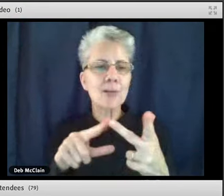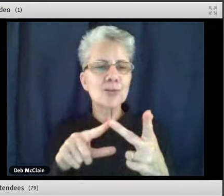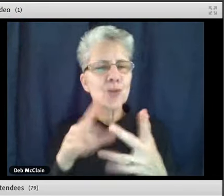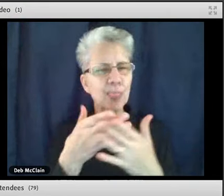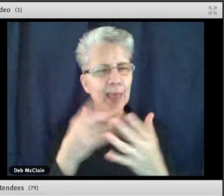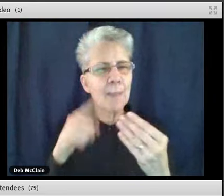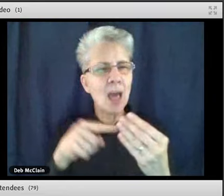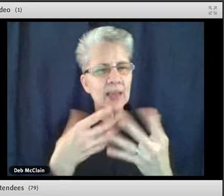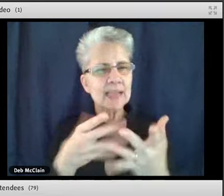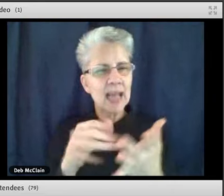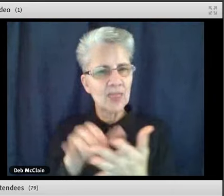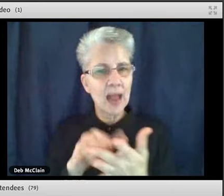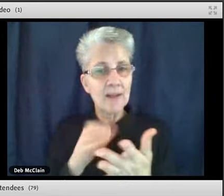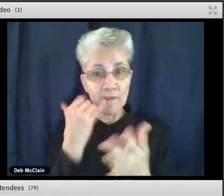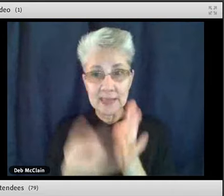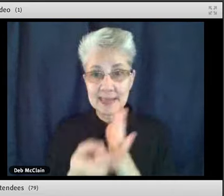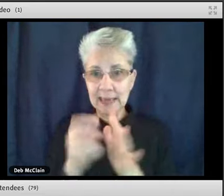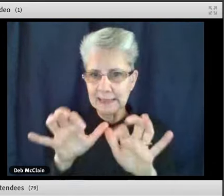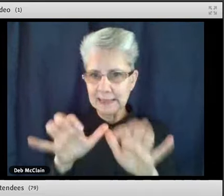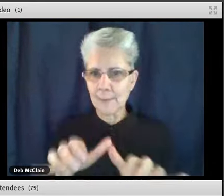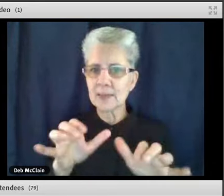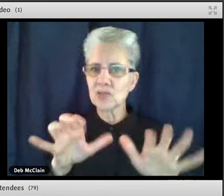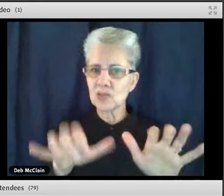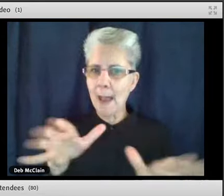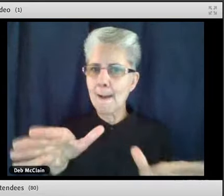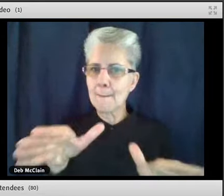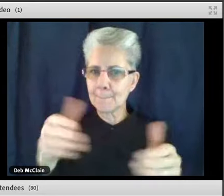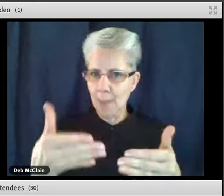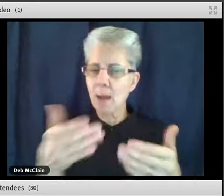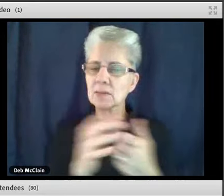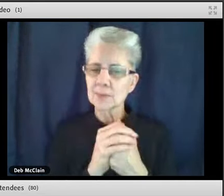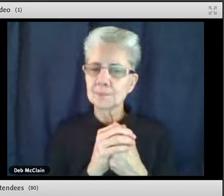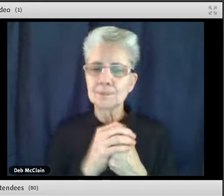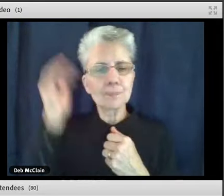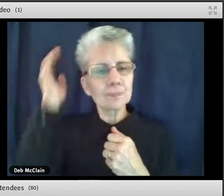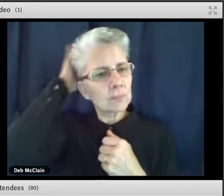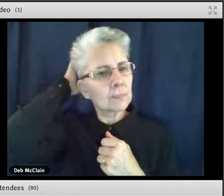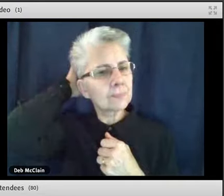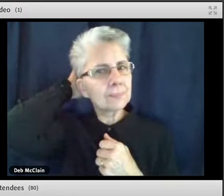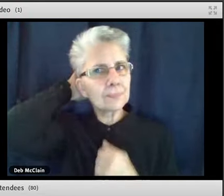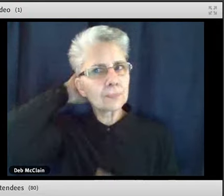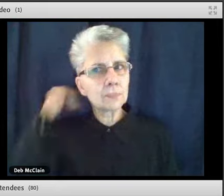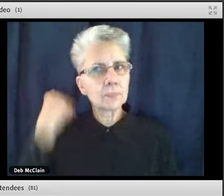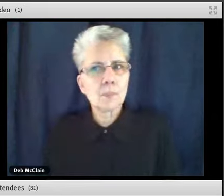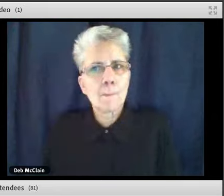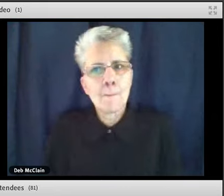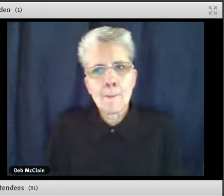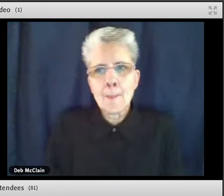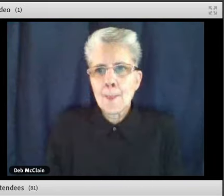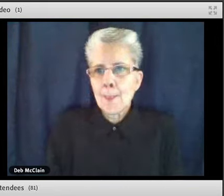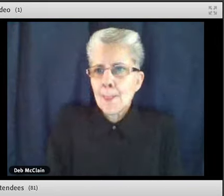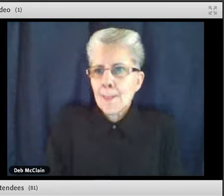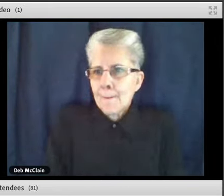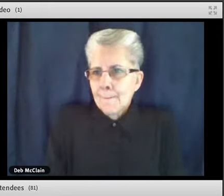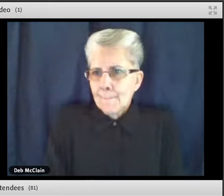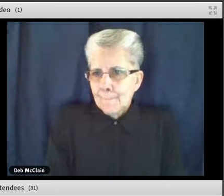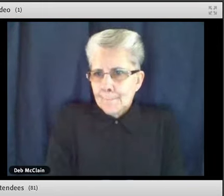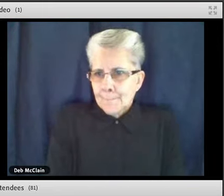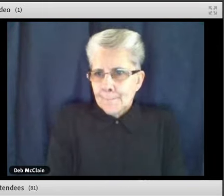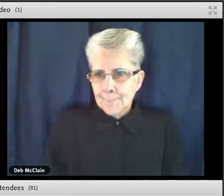And so let me show that to you. So this is a disaster distress helpline. And it helps with people